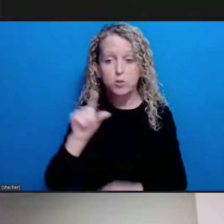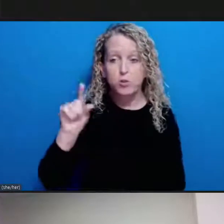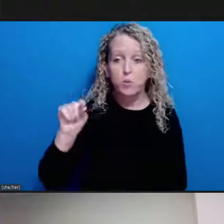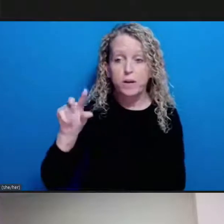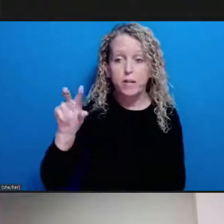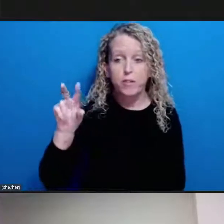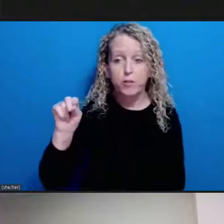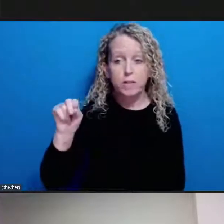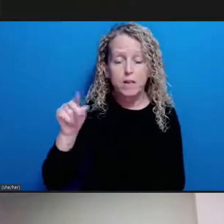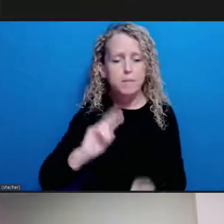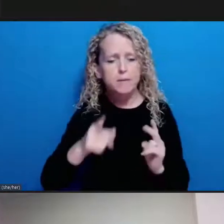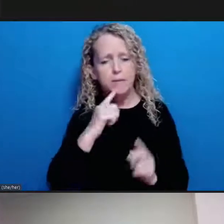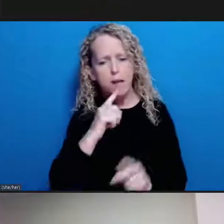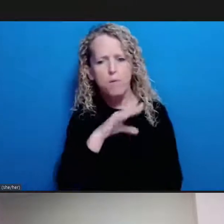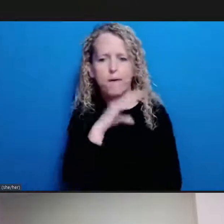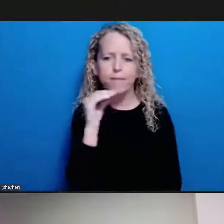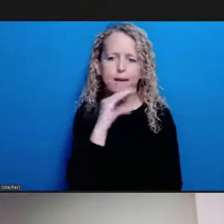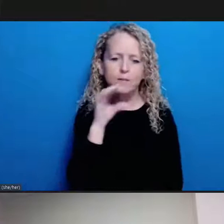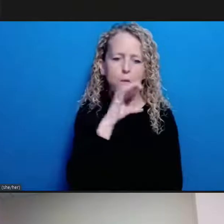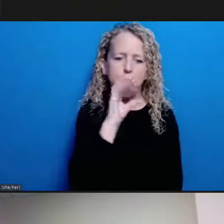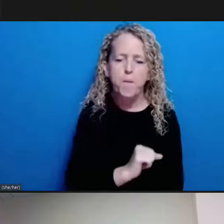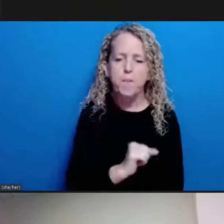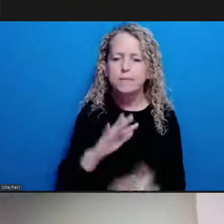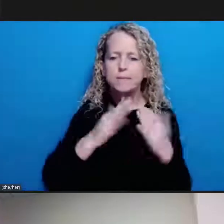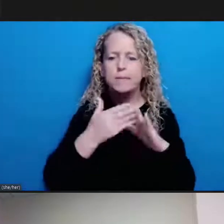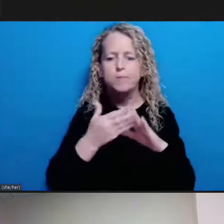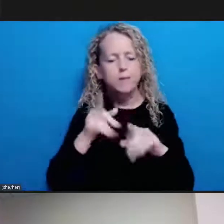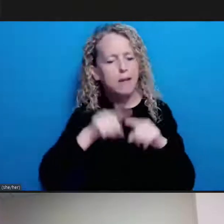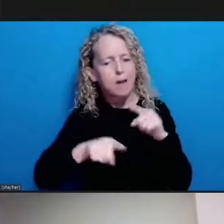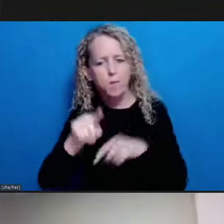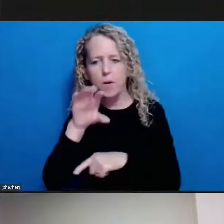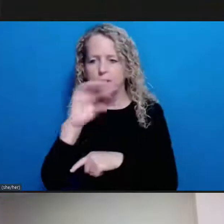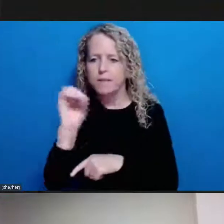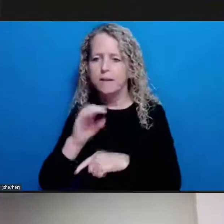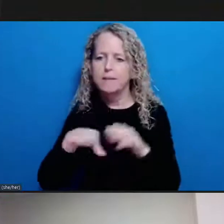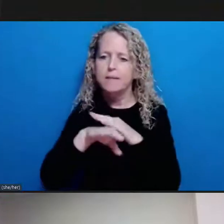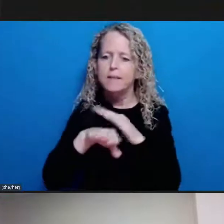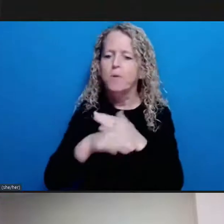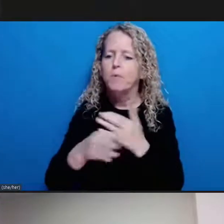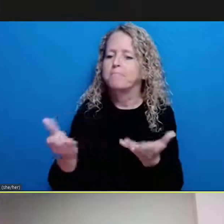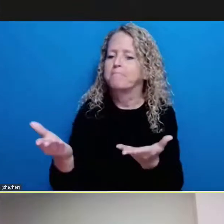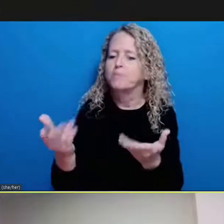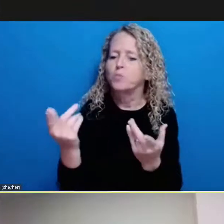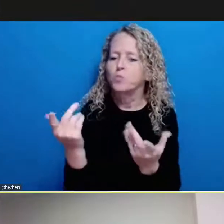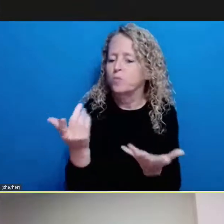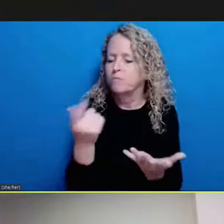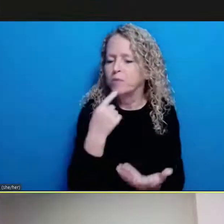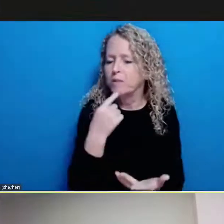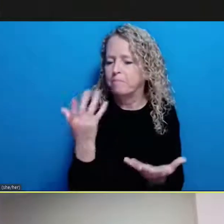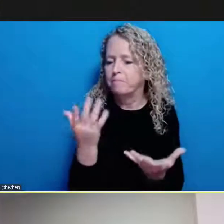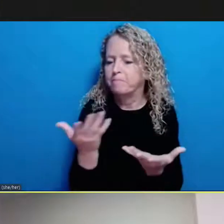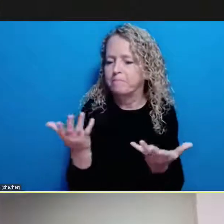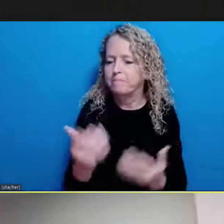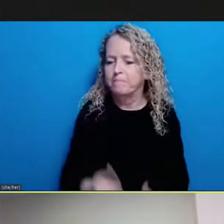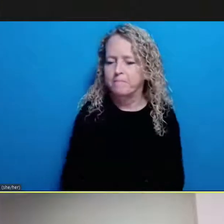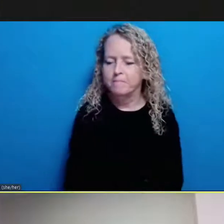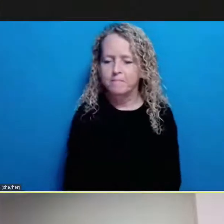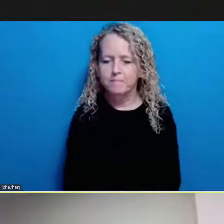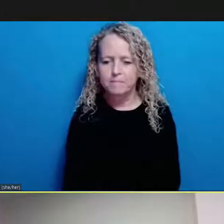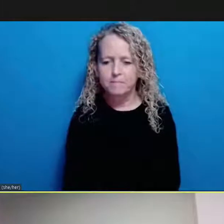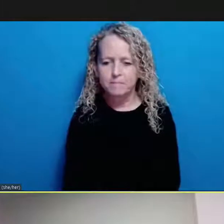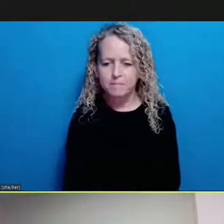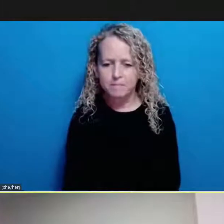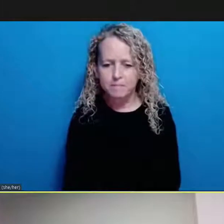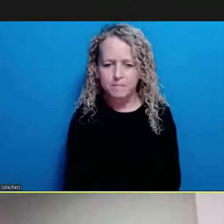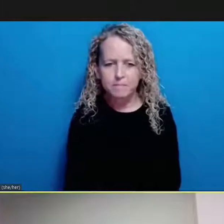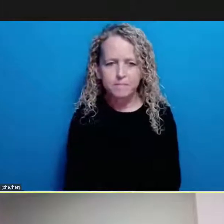old city, will never be totally accessible. What do you say to that? Yeah, I mean, well, and this is where I'll probably